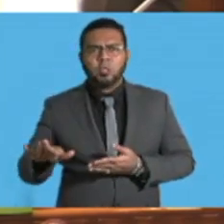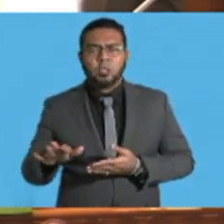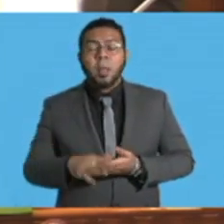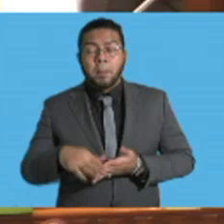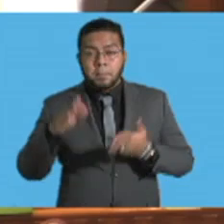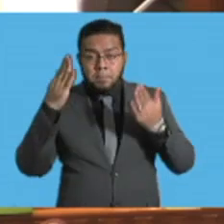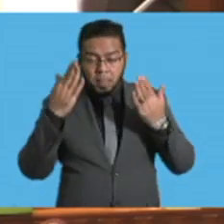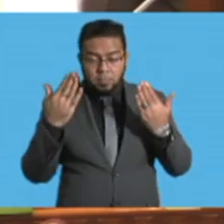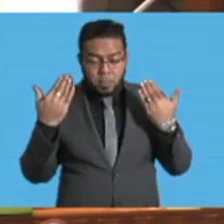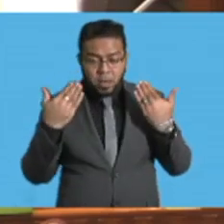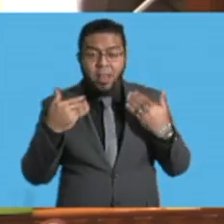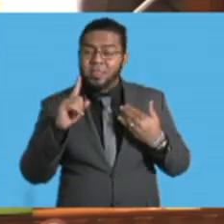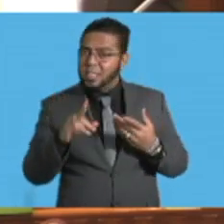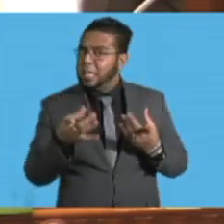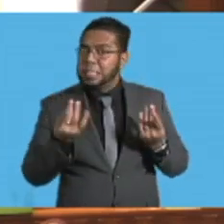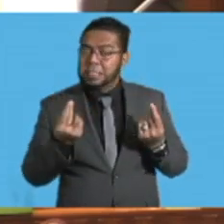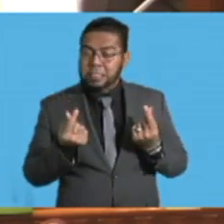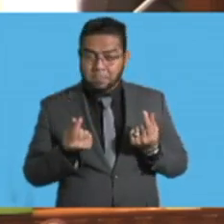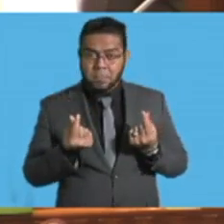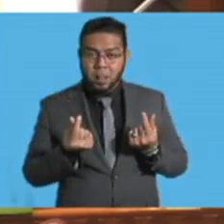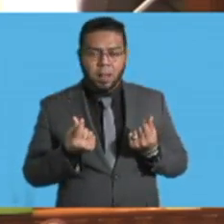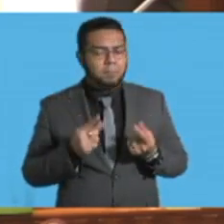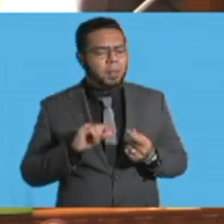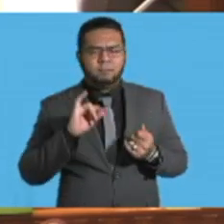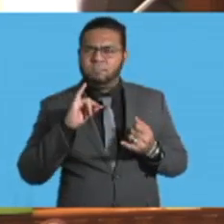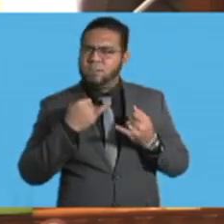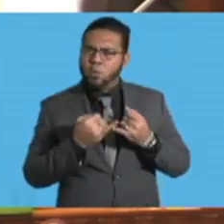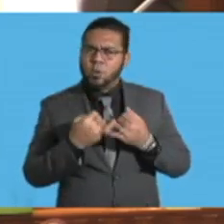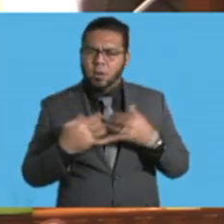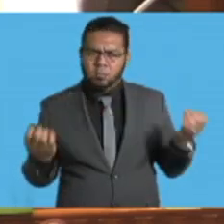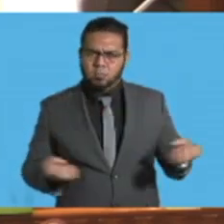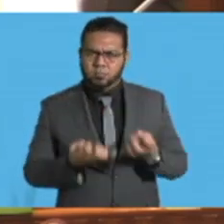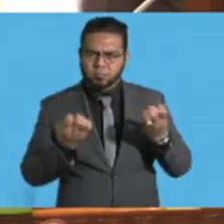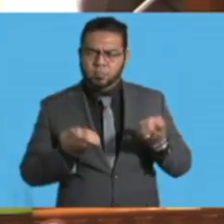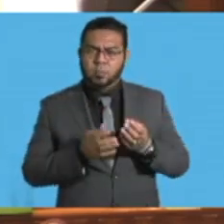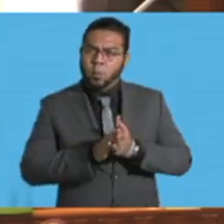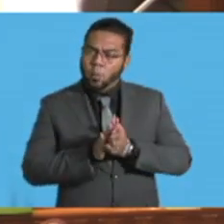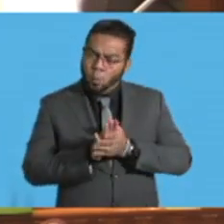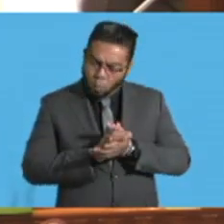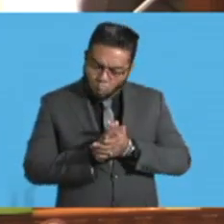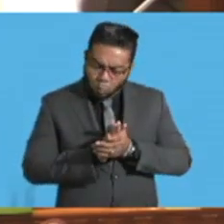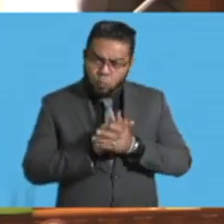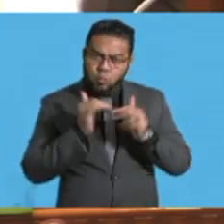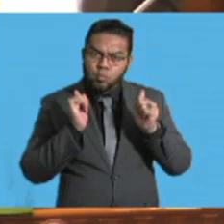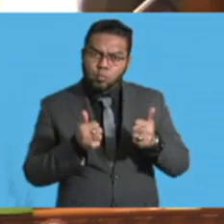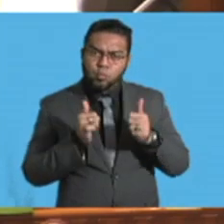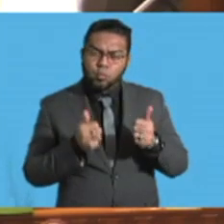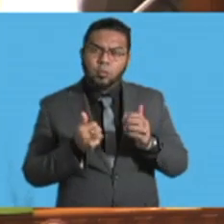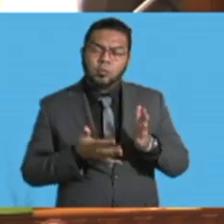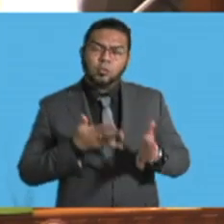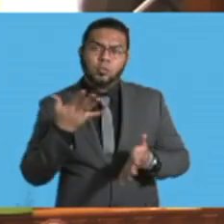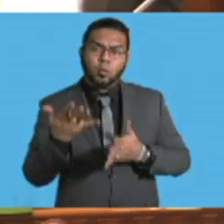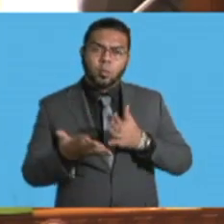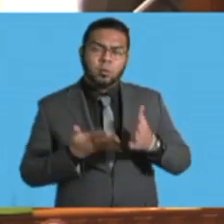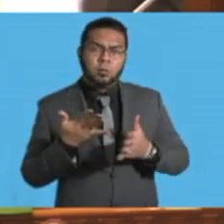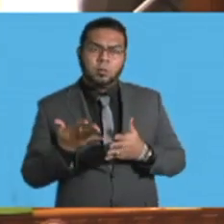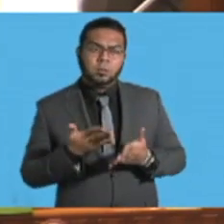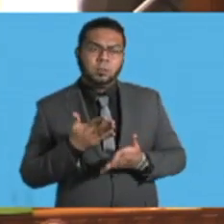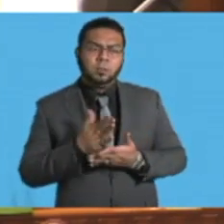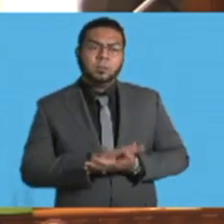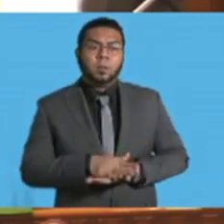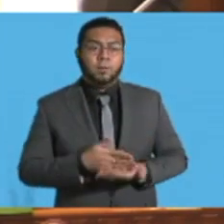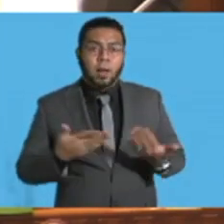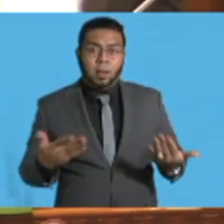Madam Speaker, these are simple but yet very inspirational and very exemplary incidents